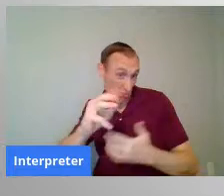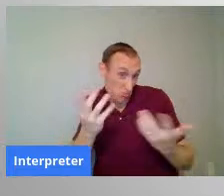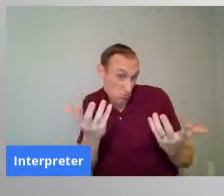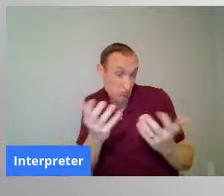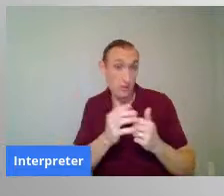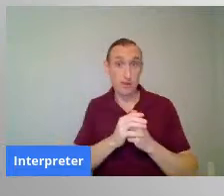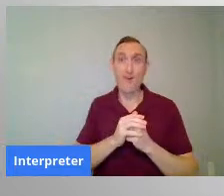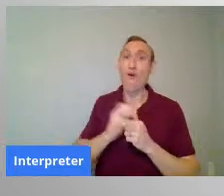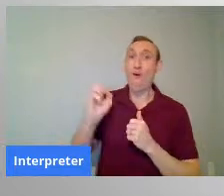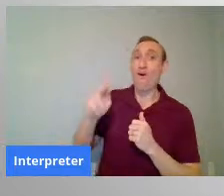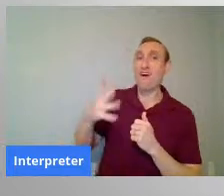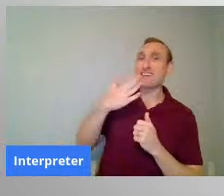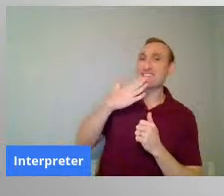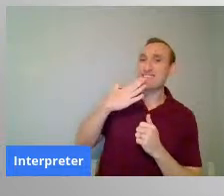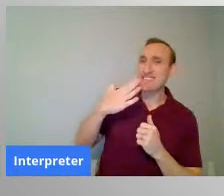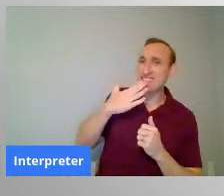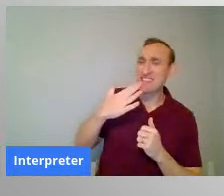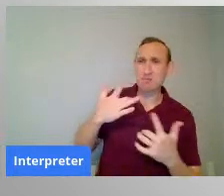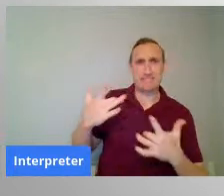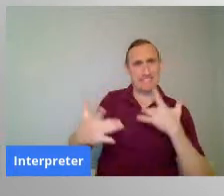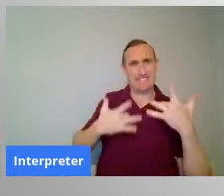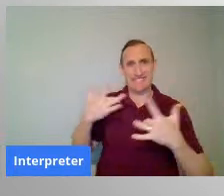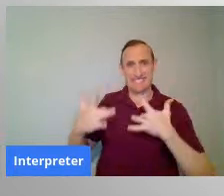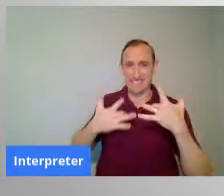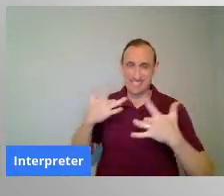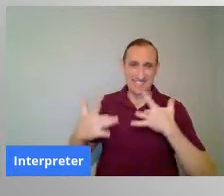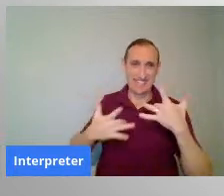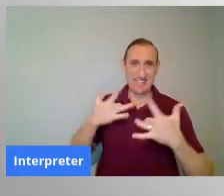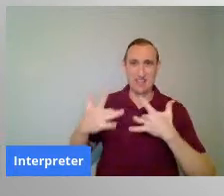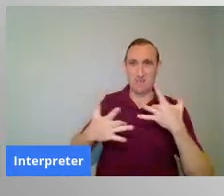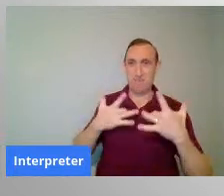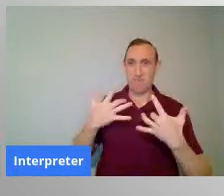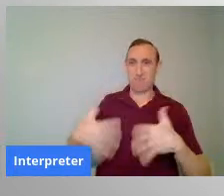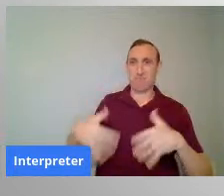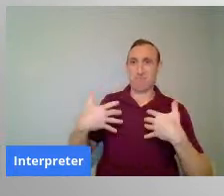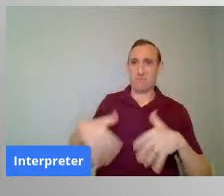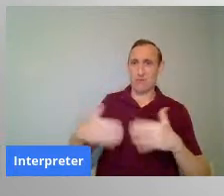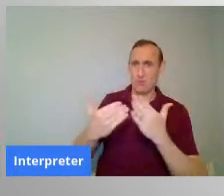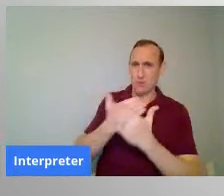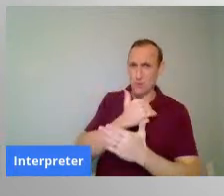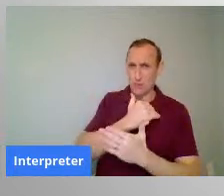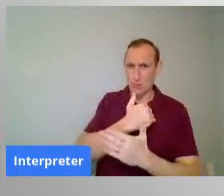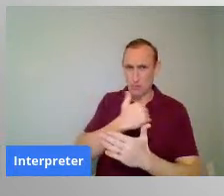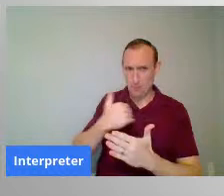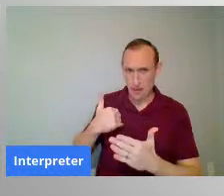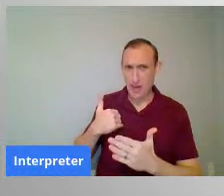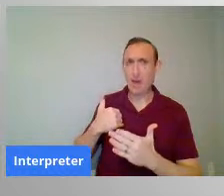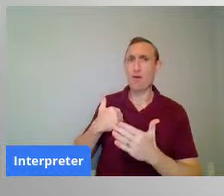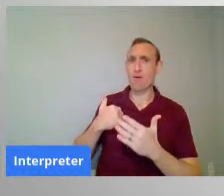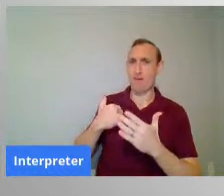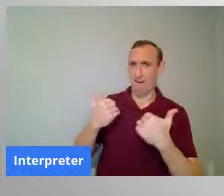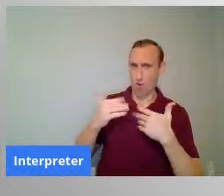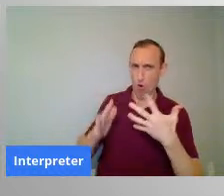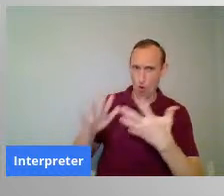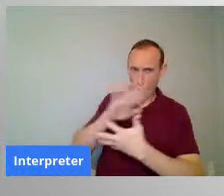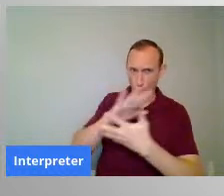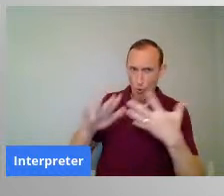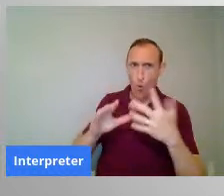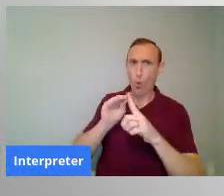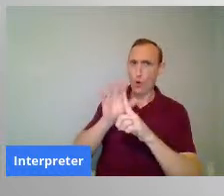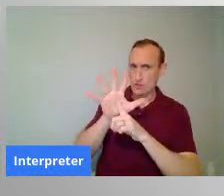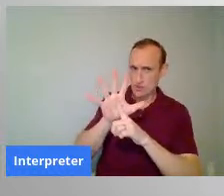Well, thank you. And I'm really excited to hear that the new members got the overview or orientation on the COC. I've not had